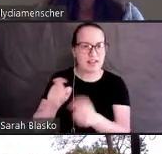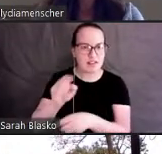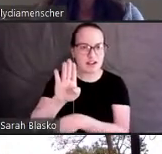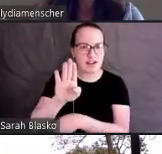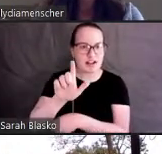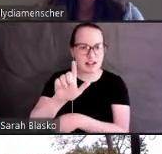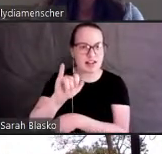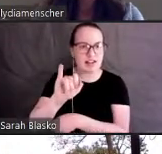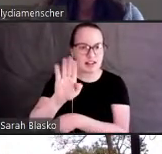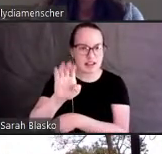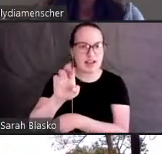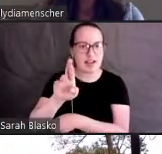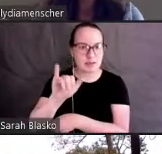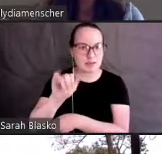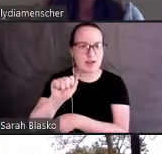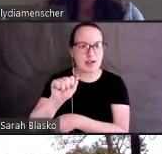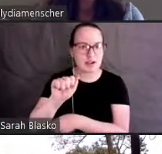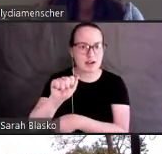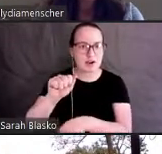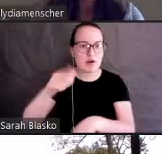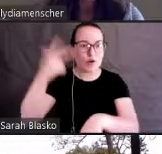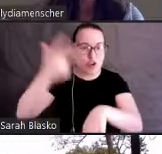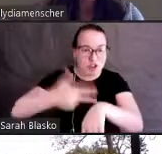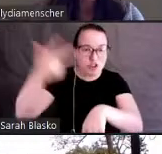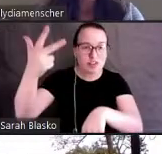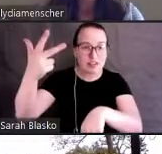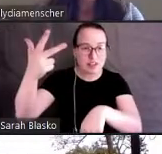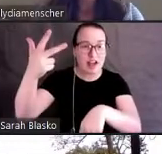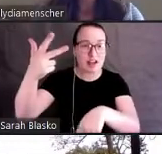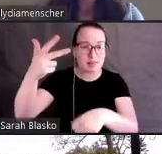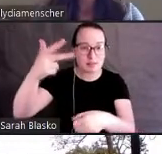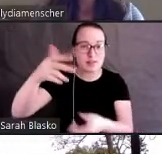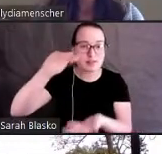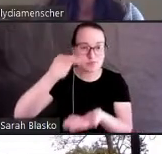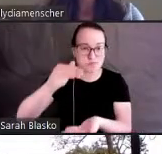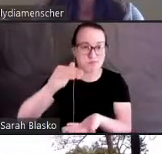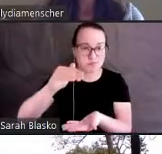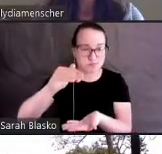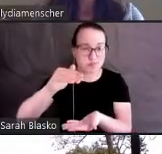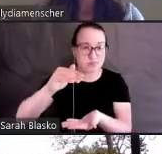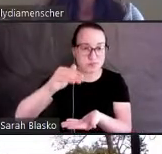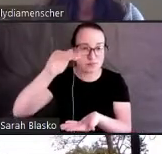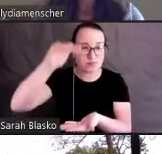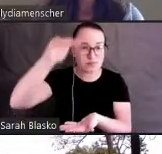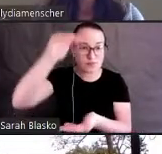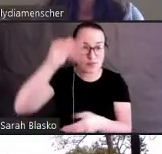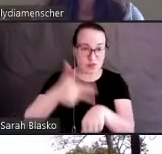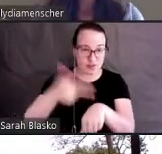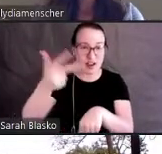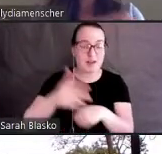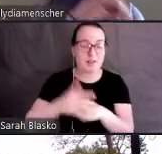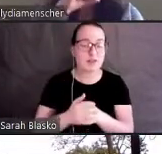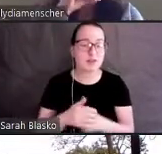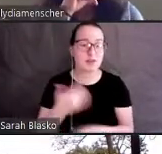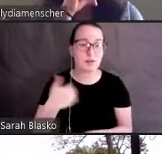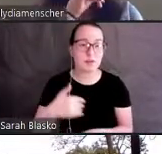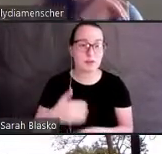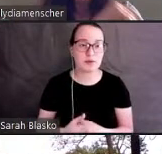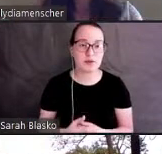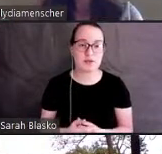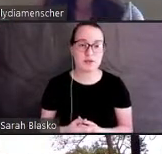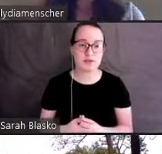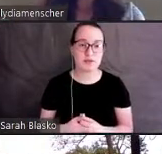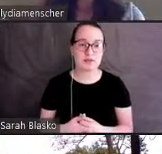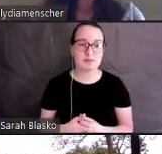hours, we tripled the amount that they were asking for. And do you remember the times that that people have